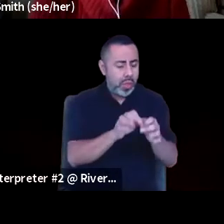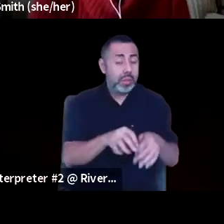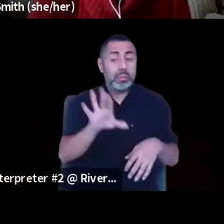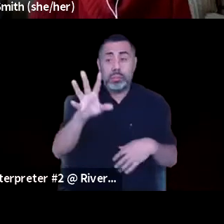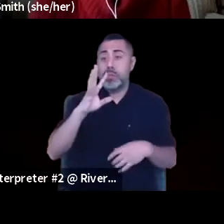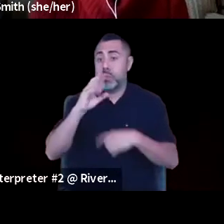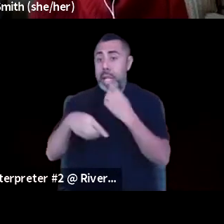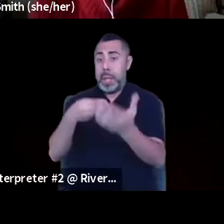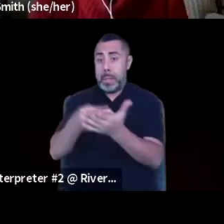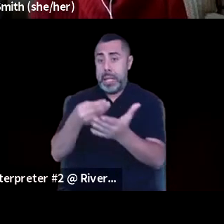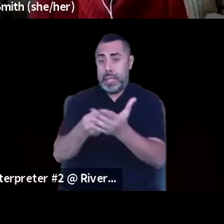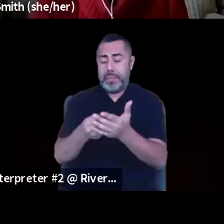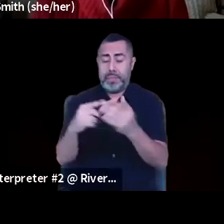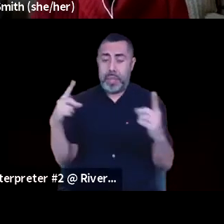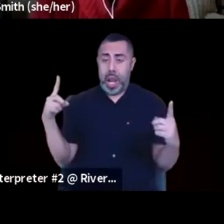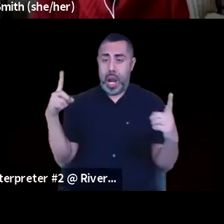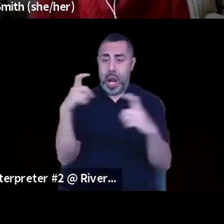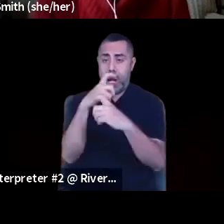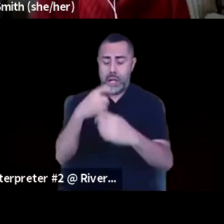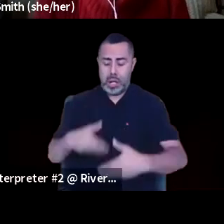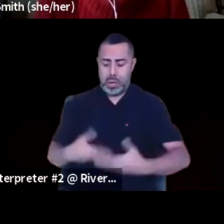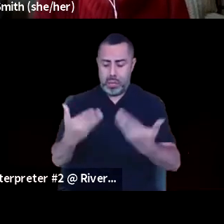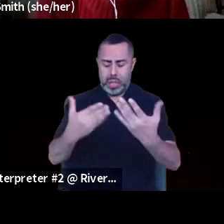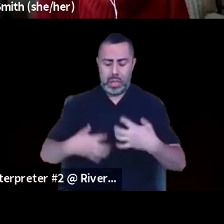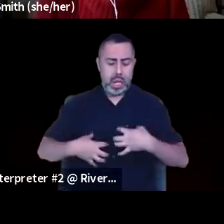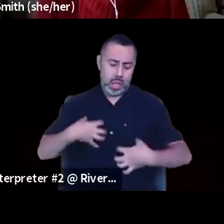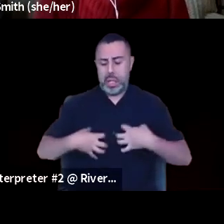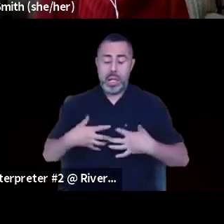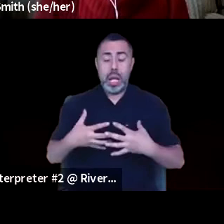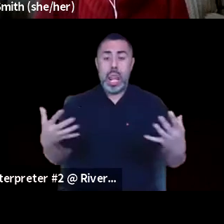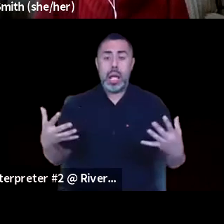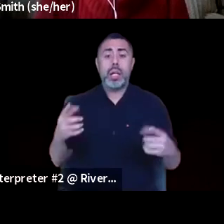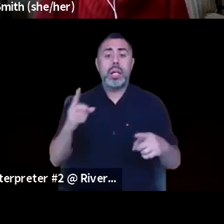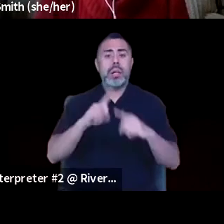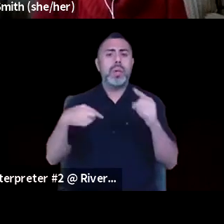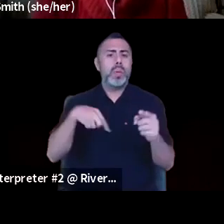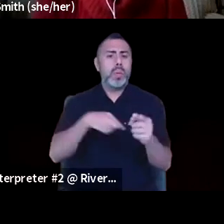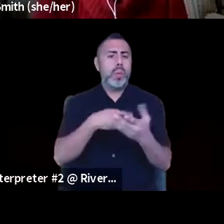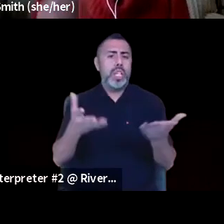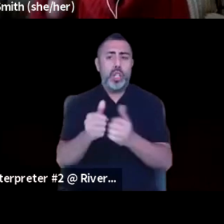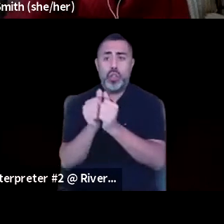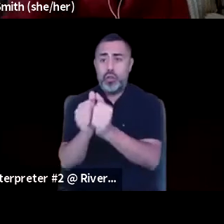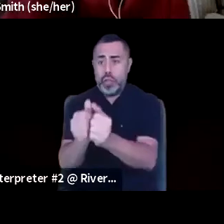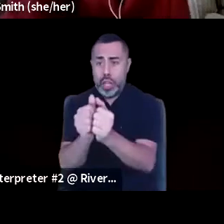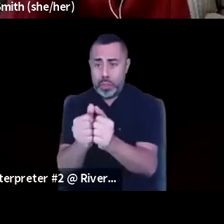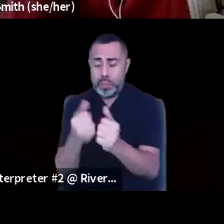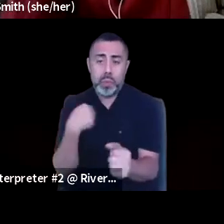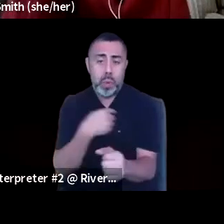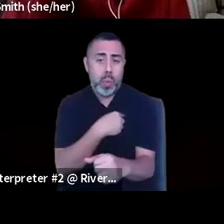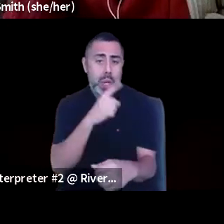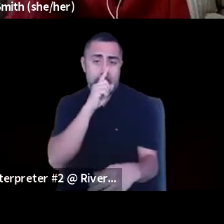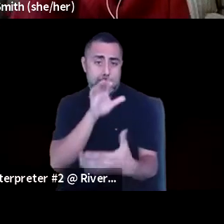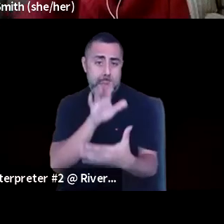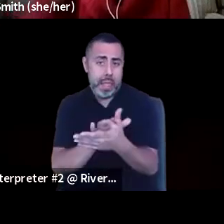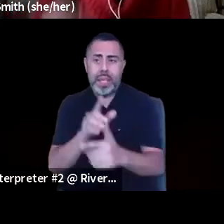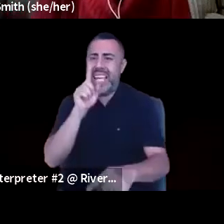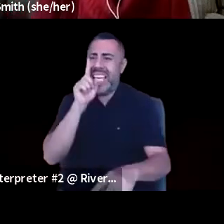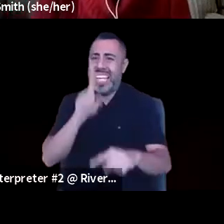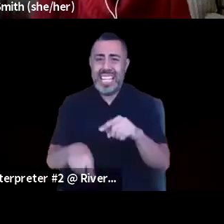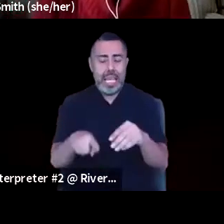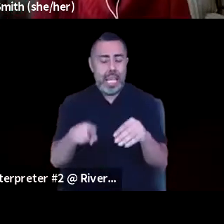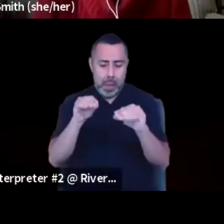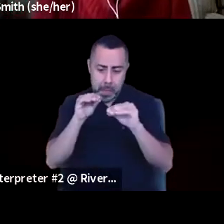lot. But we're in this together, and we believe that there is no way we can move through this moment without transparency